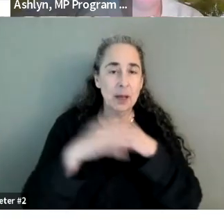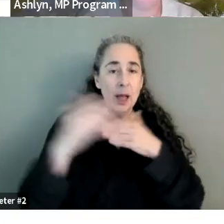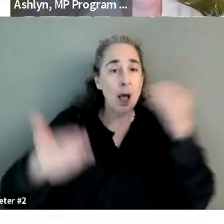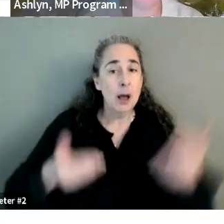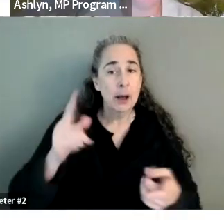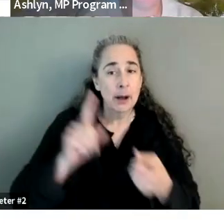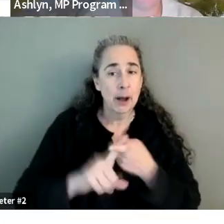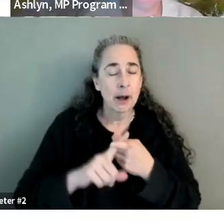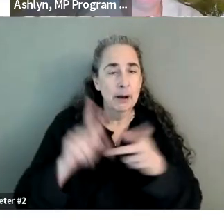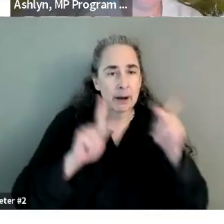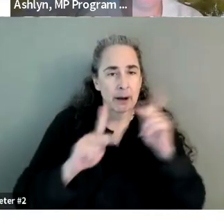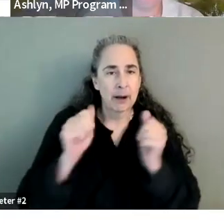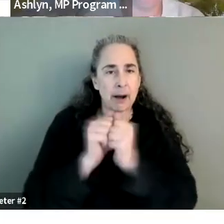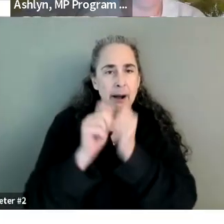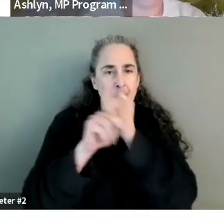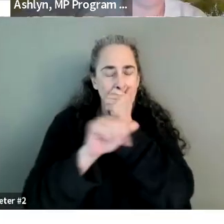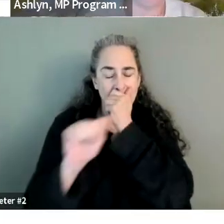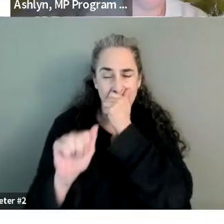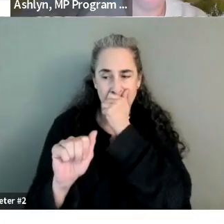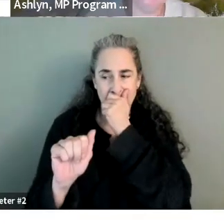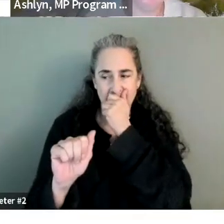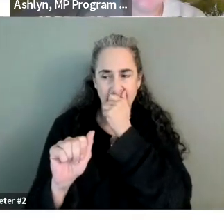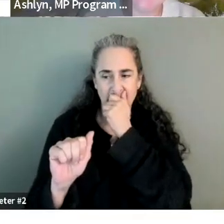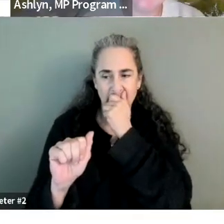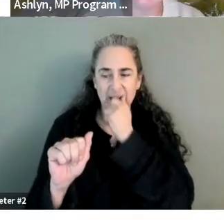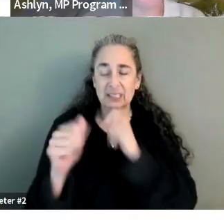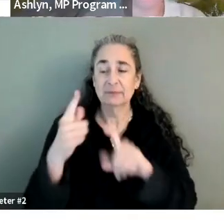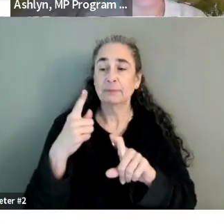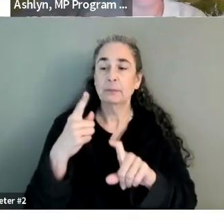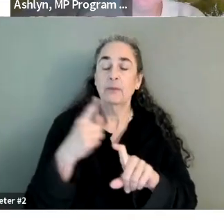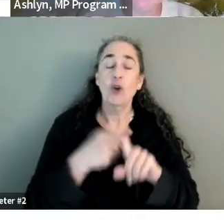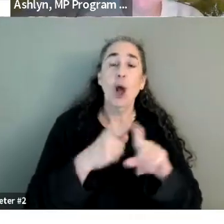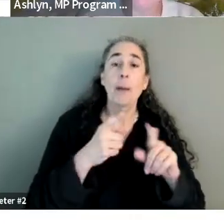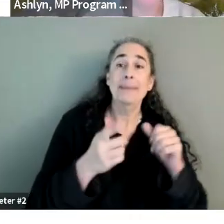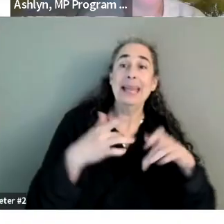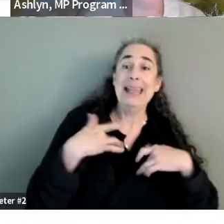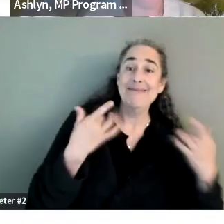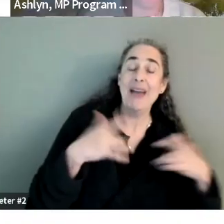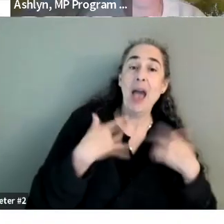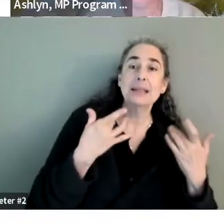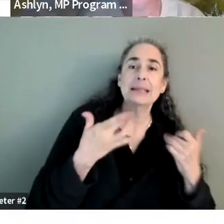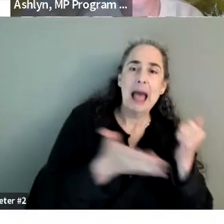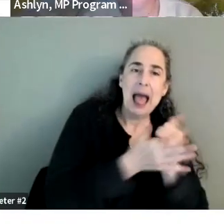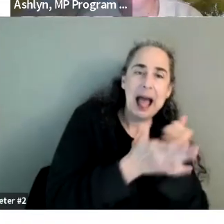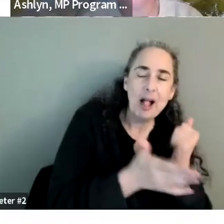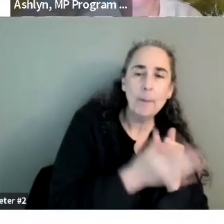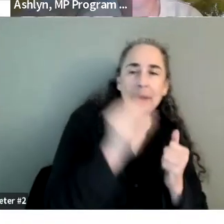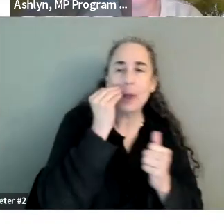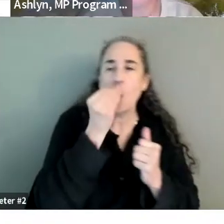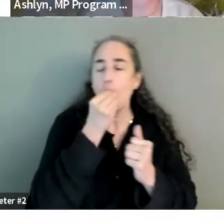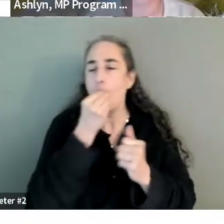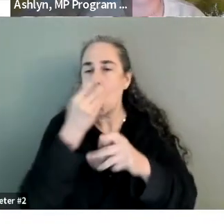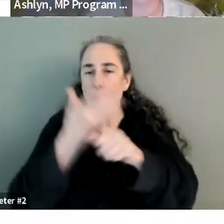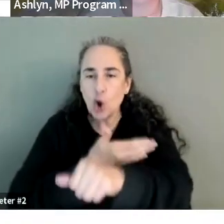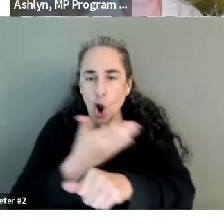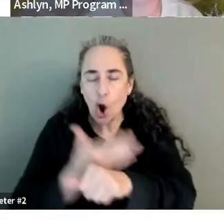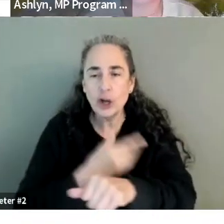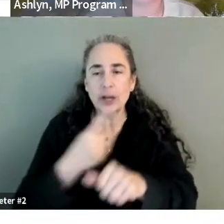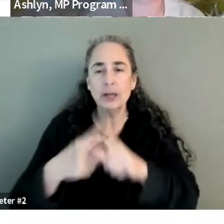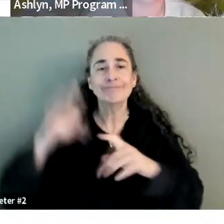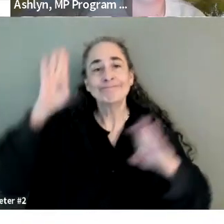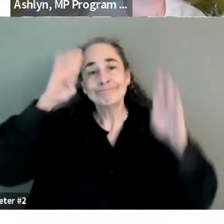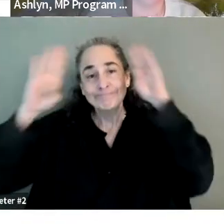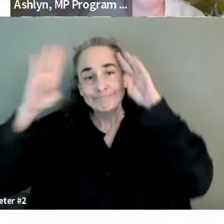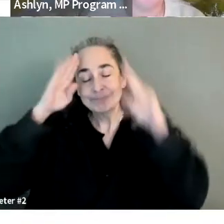to individuals with disabilities. From helping at events to gardening or greeting visitors, volunteering is a